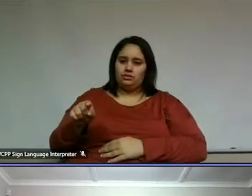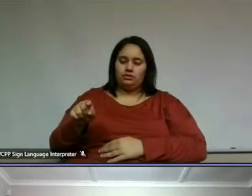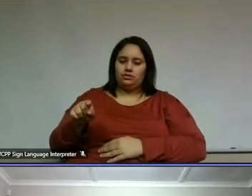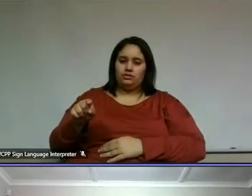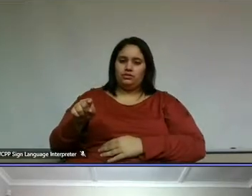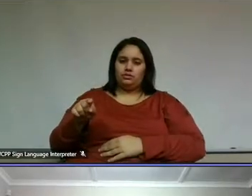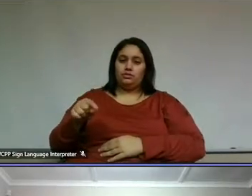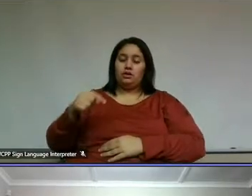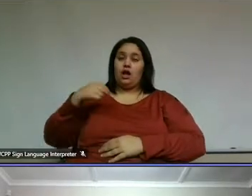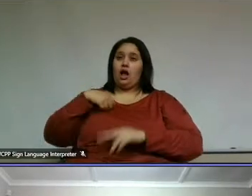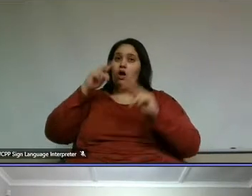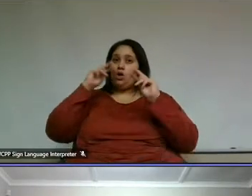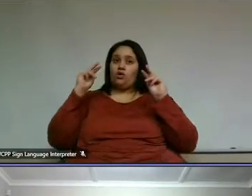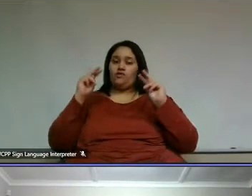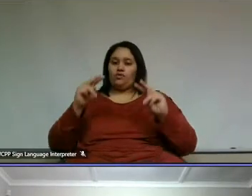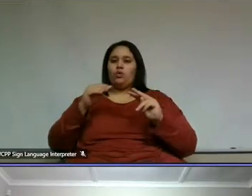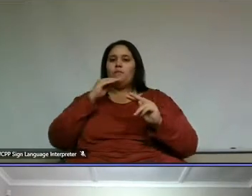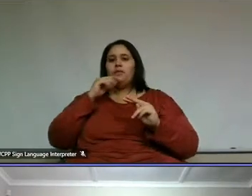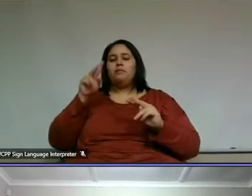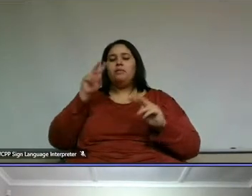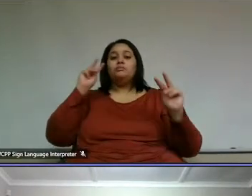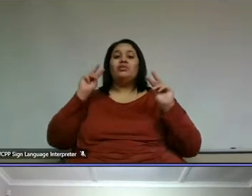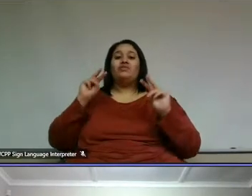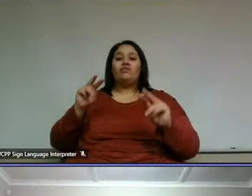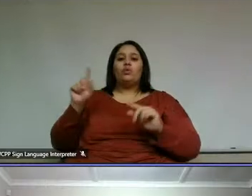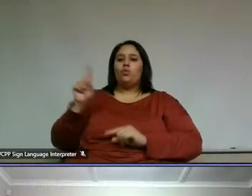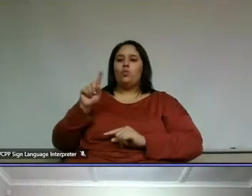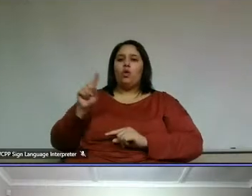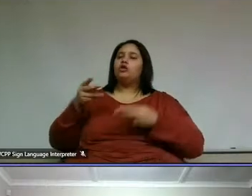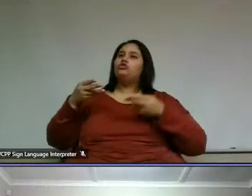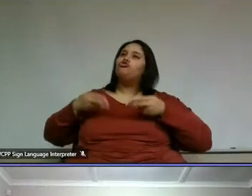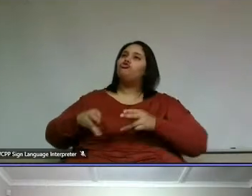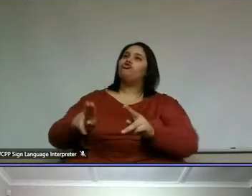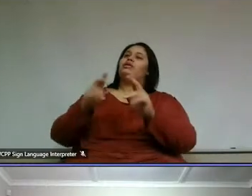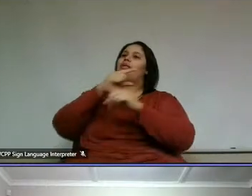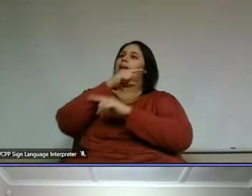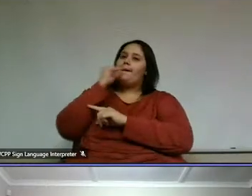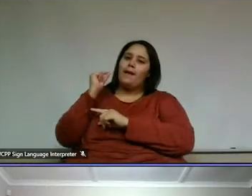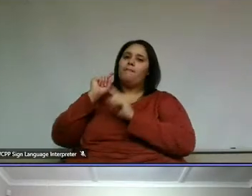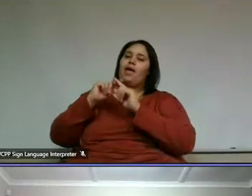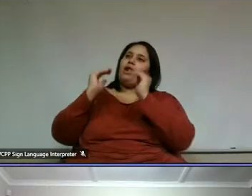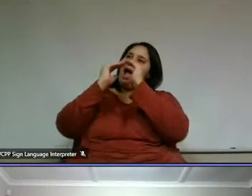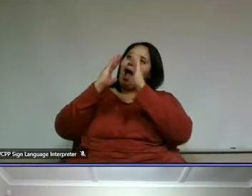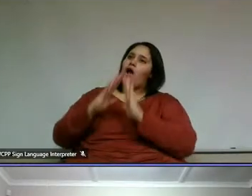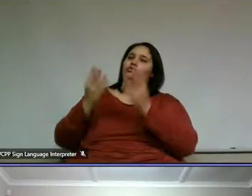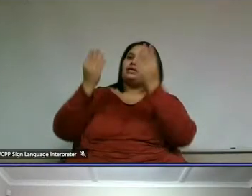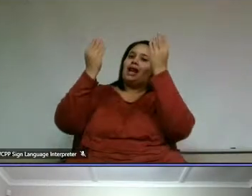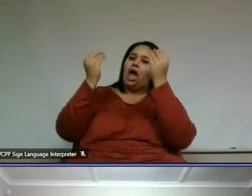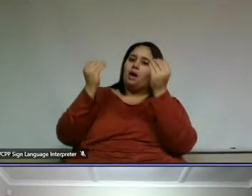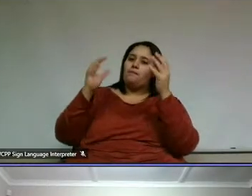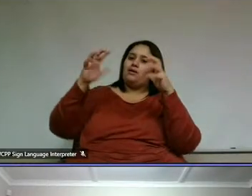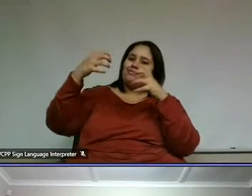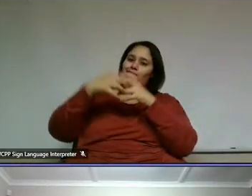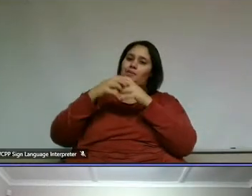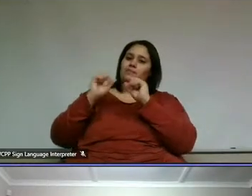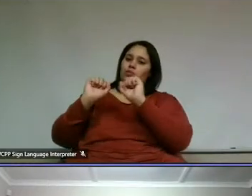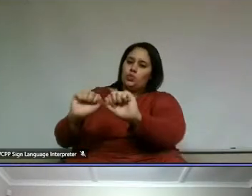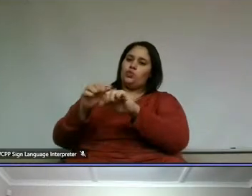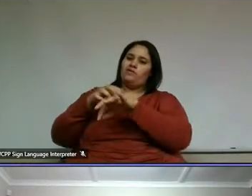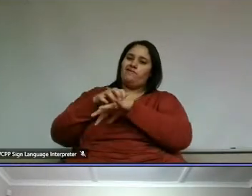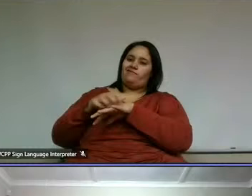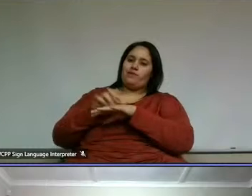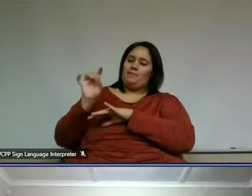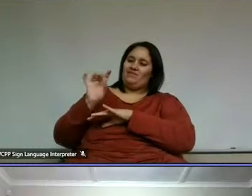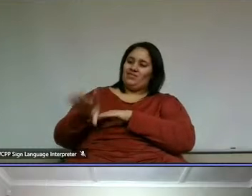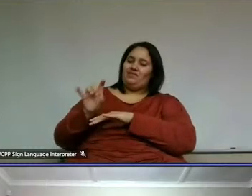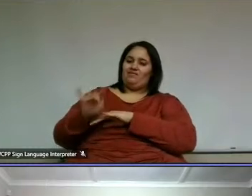view, it should rather be viewed as a street name and house number equivalent to